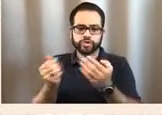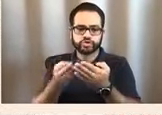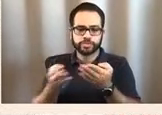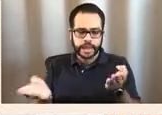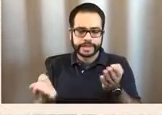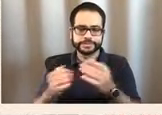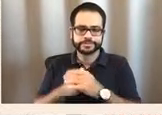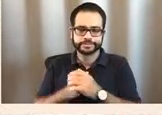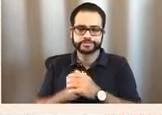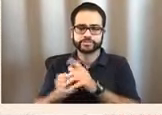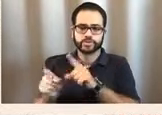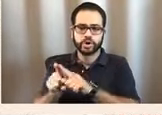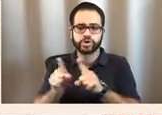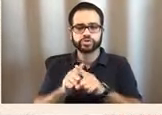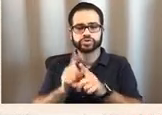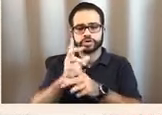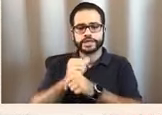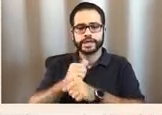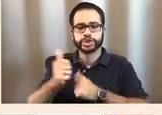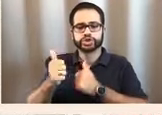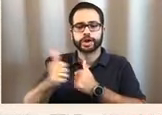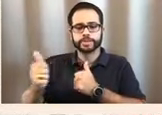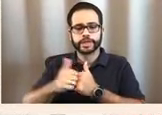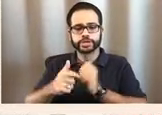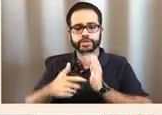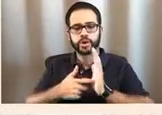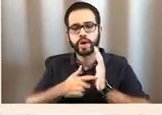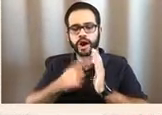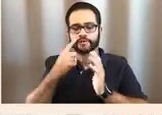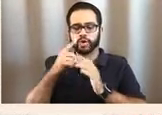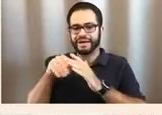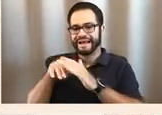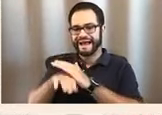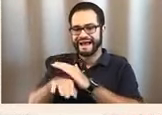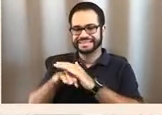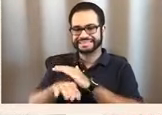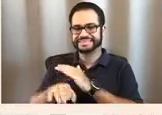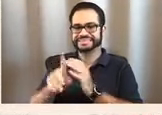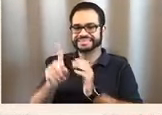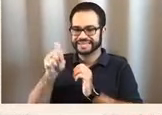receive transportation required to access necessary waiver services.